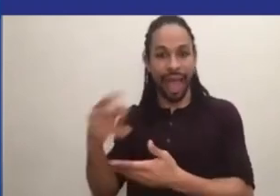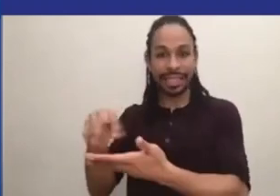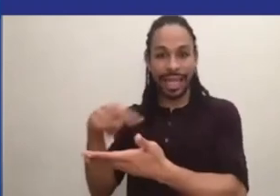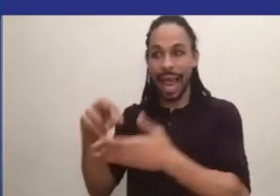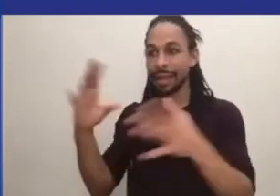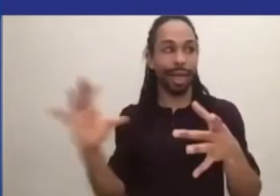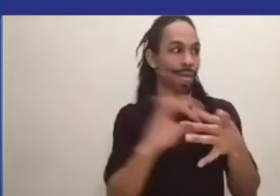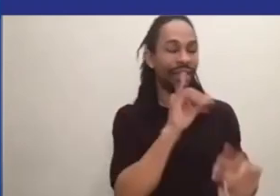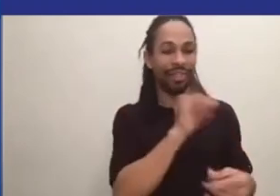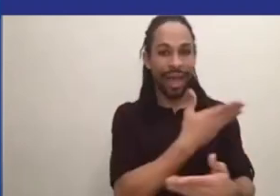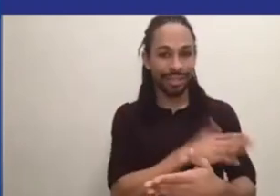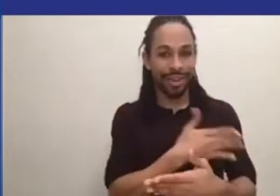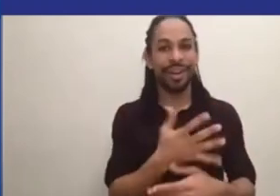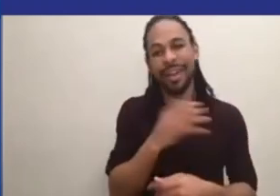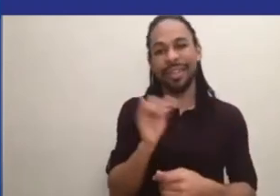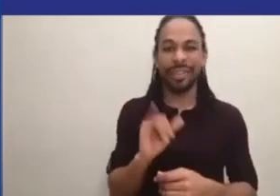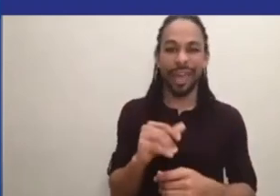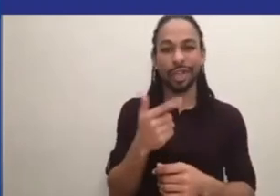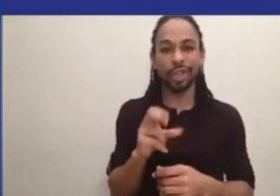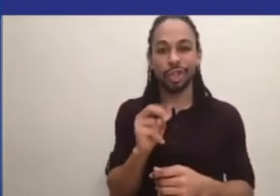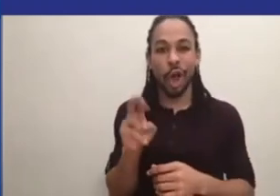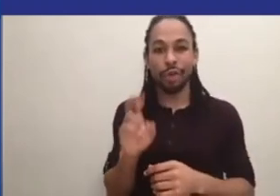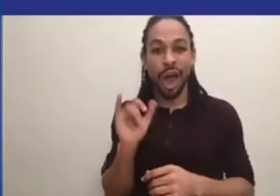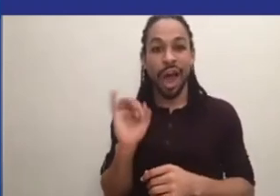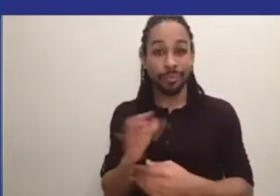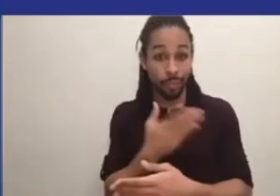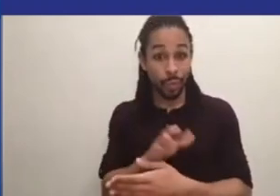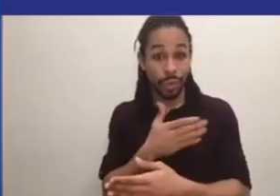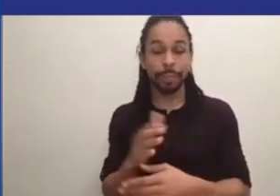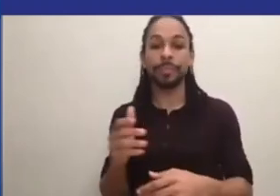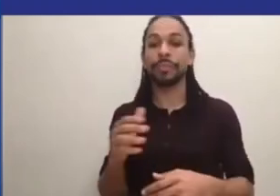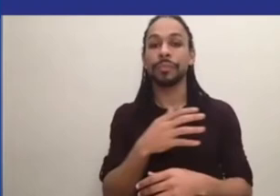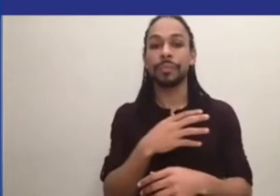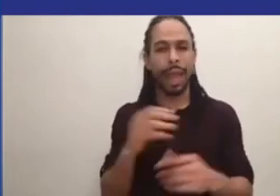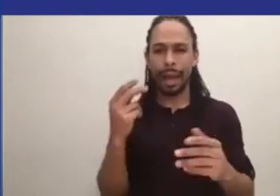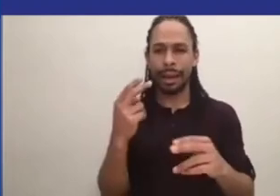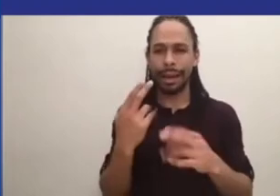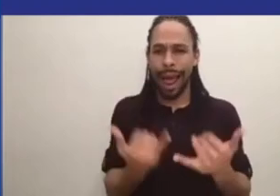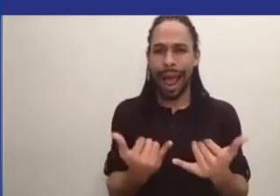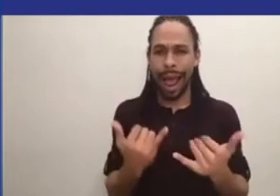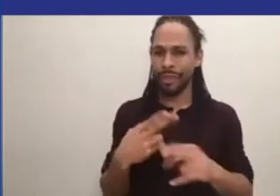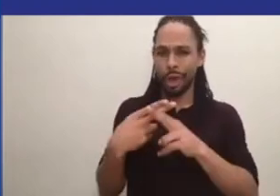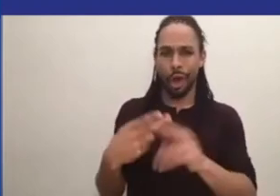of music, that genre of music. Now they're calling it TikTok dances,